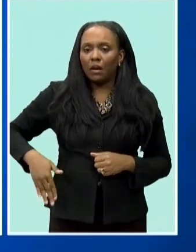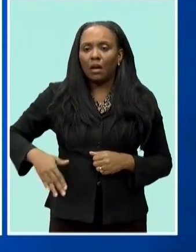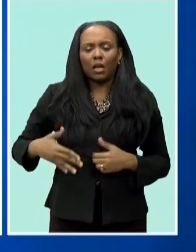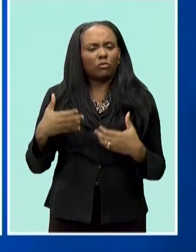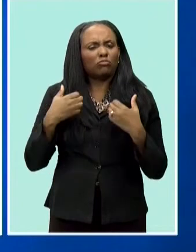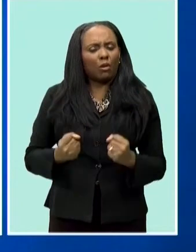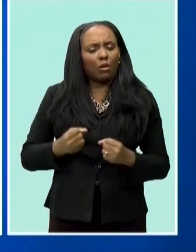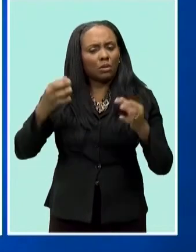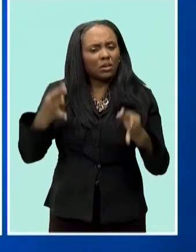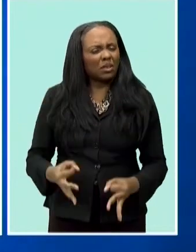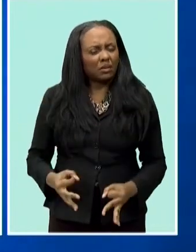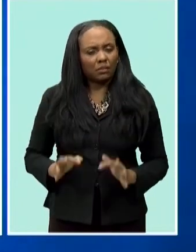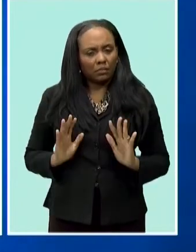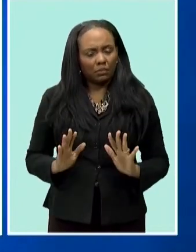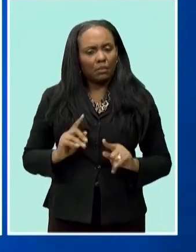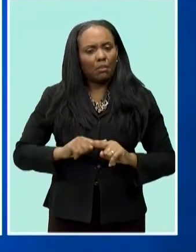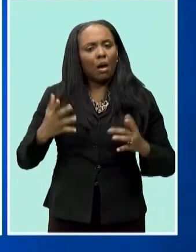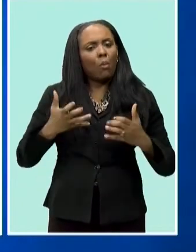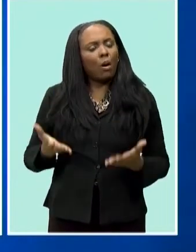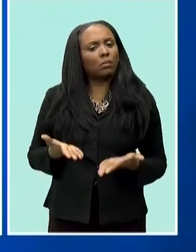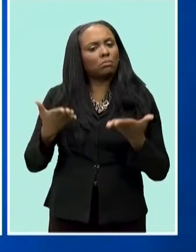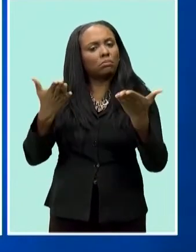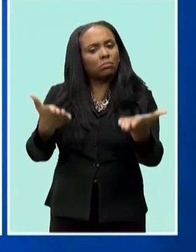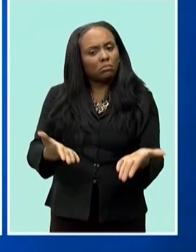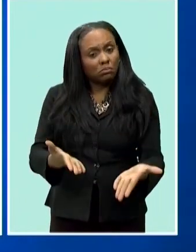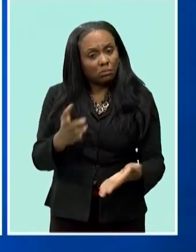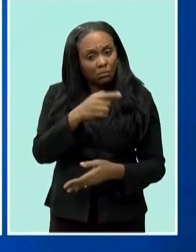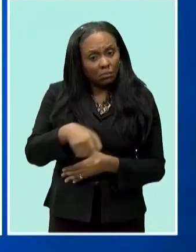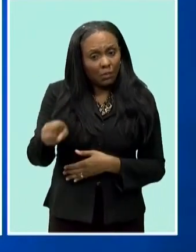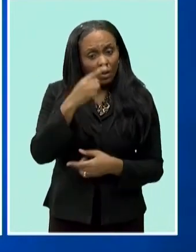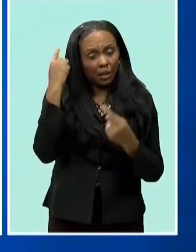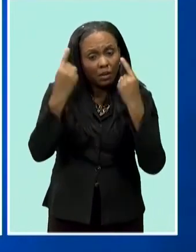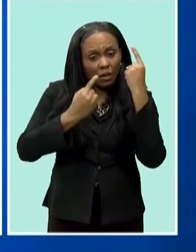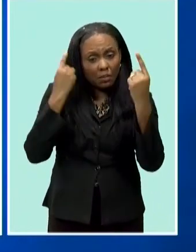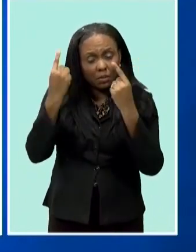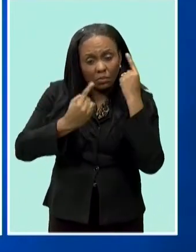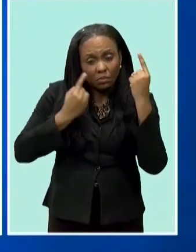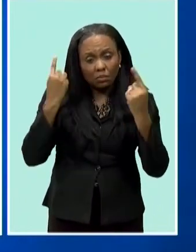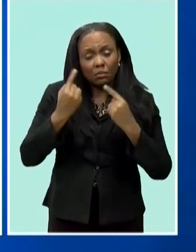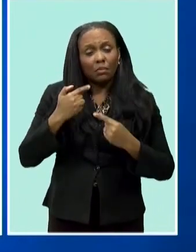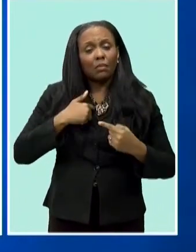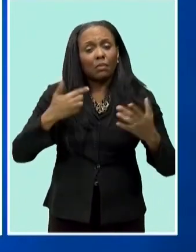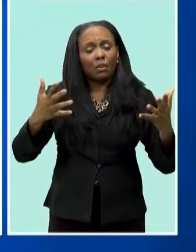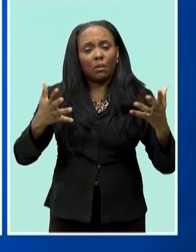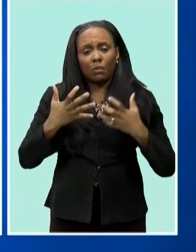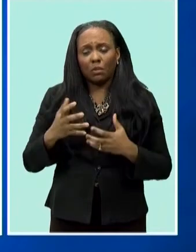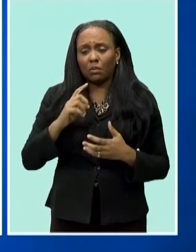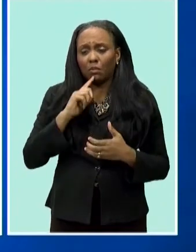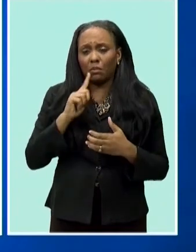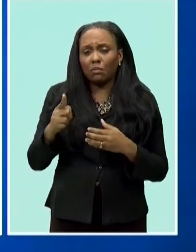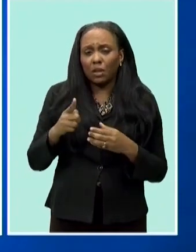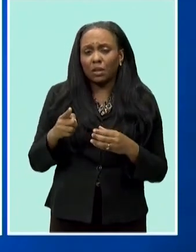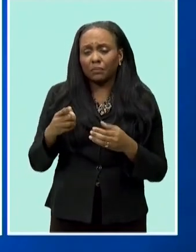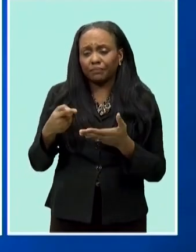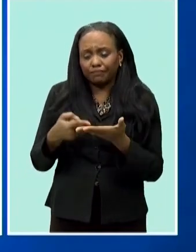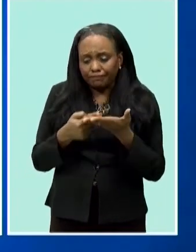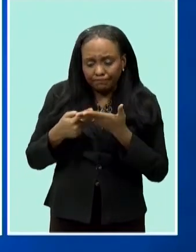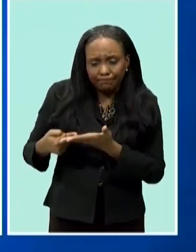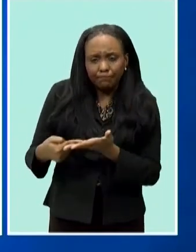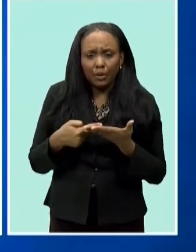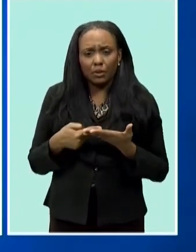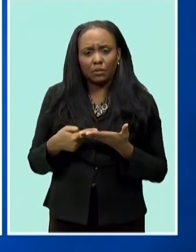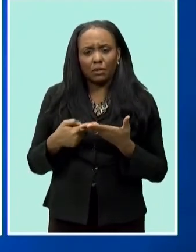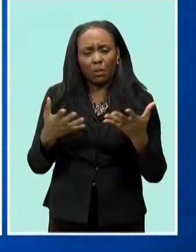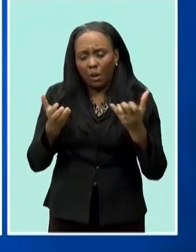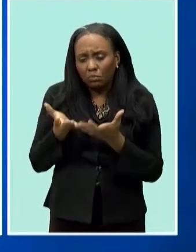but I want to table for your consideration and further engagement. And I would